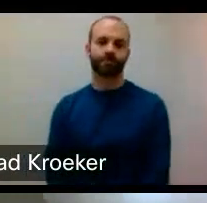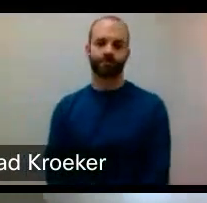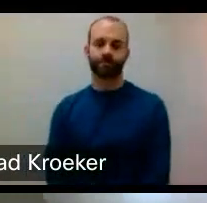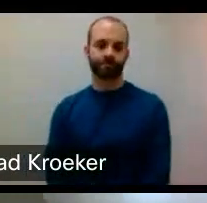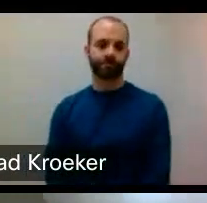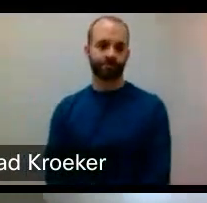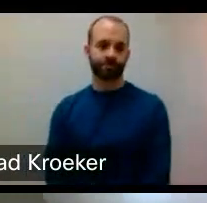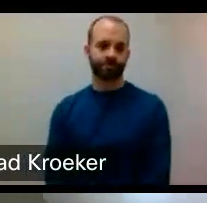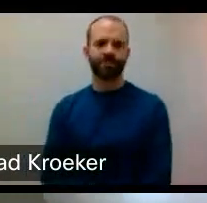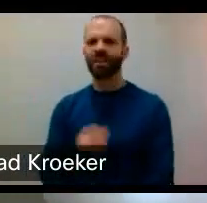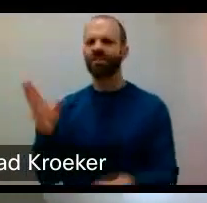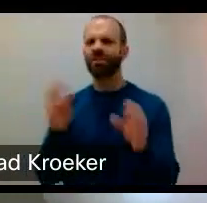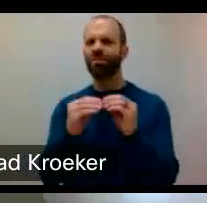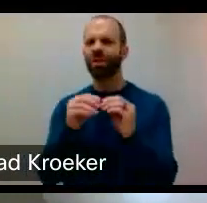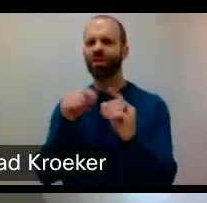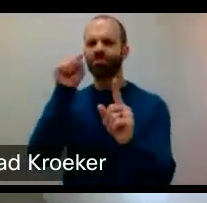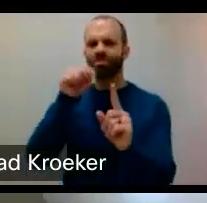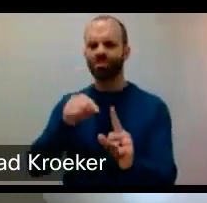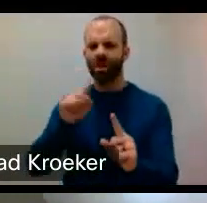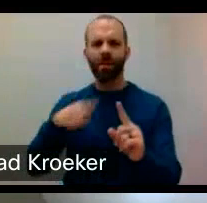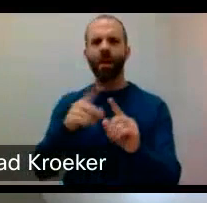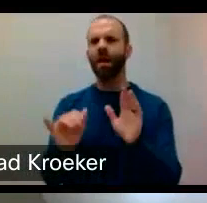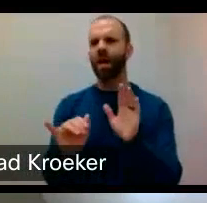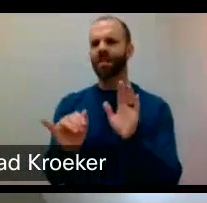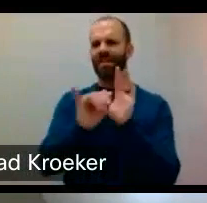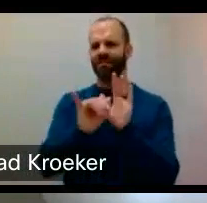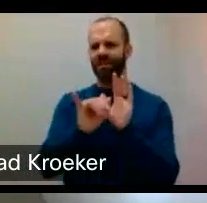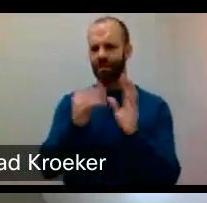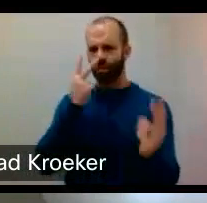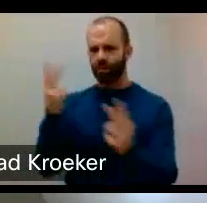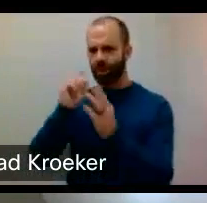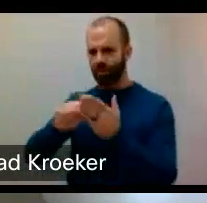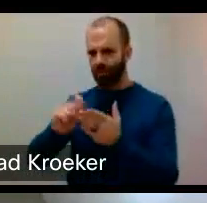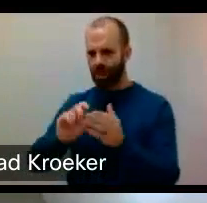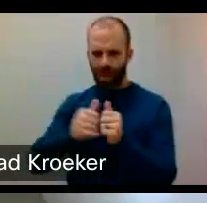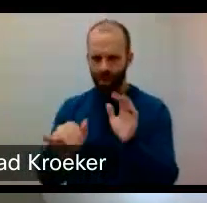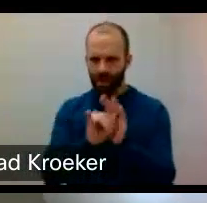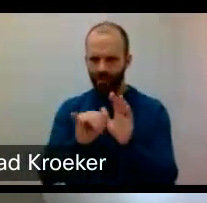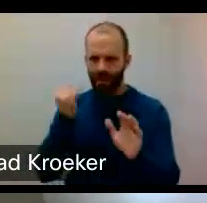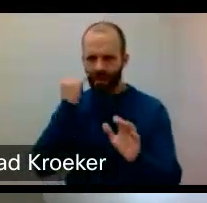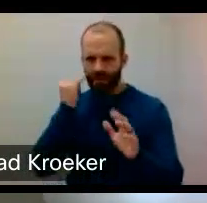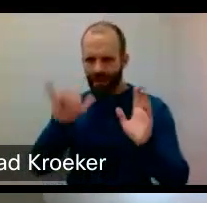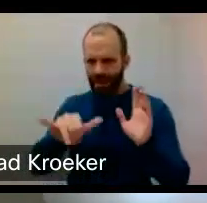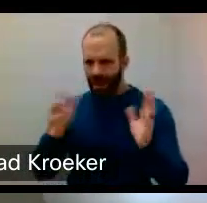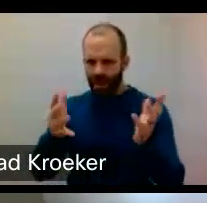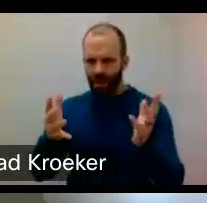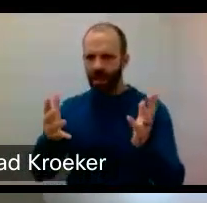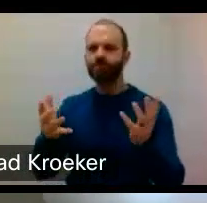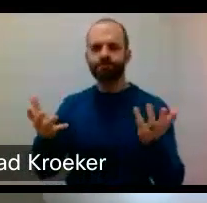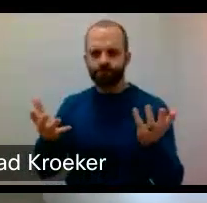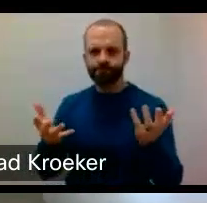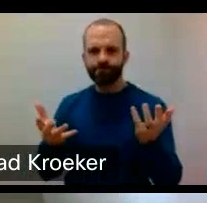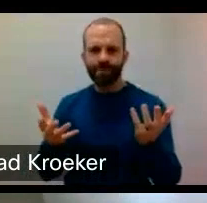Couple more notes about how to identify a reflective writing assignment, and then we'll look at some examples in a few slides. So you may